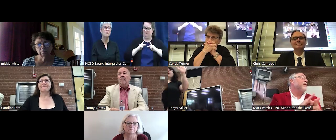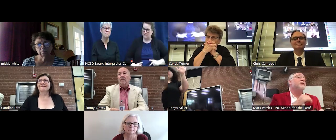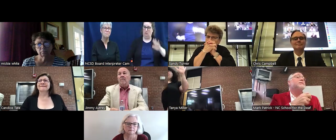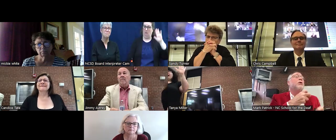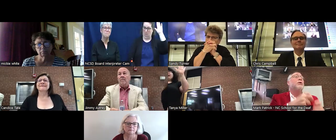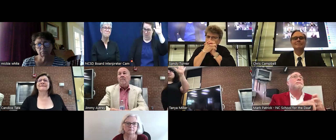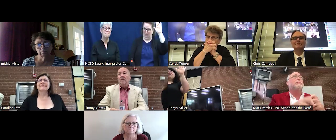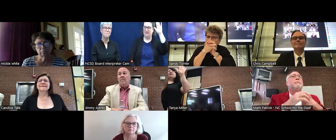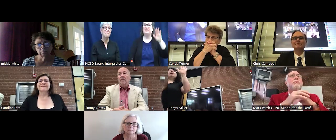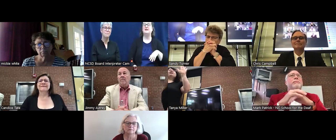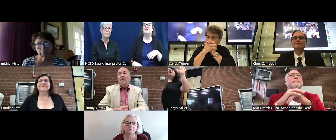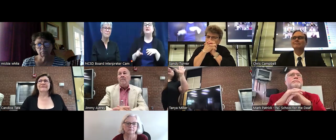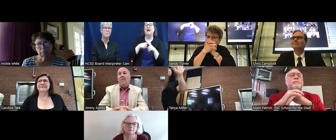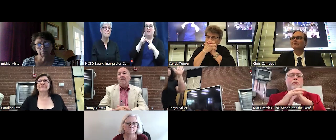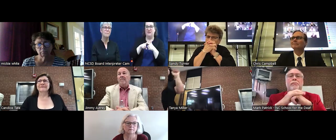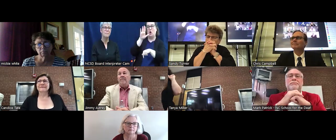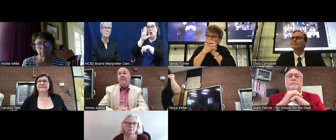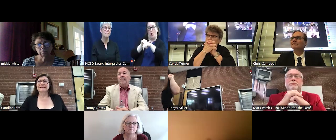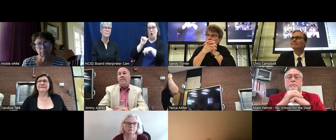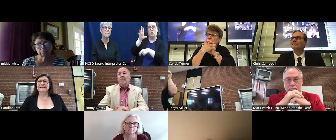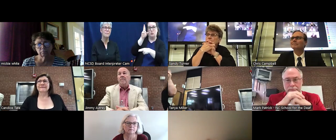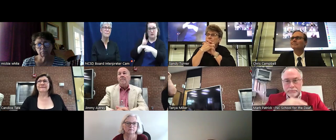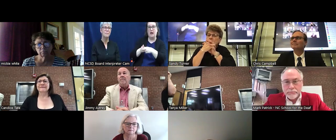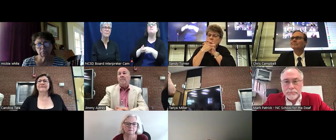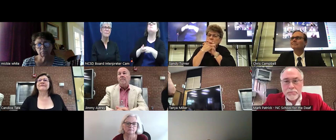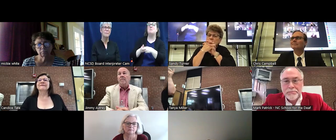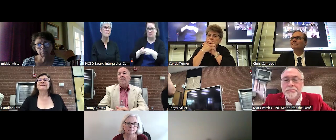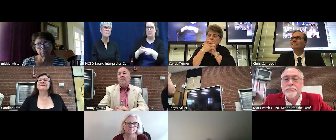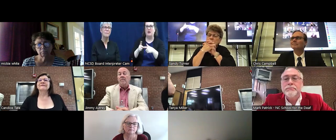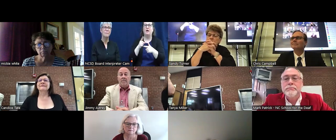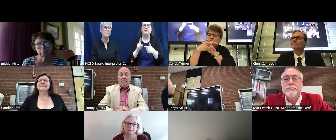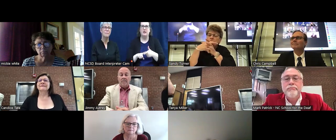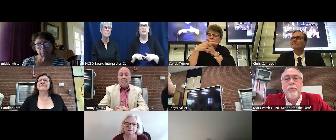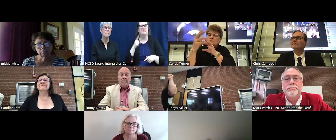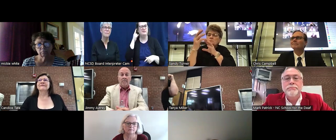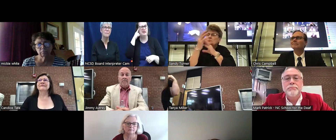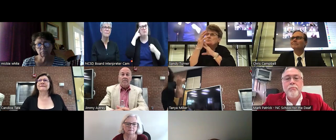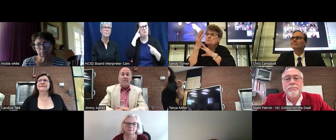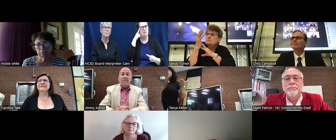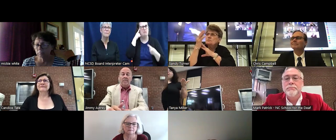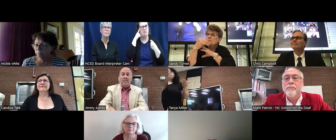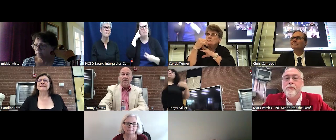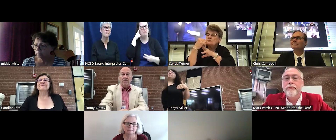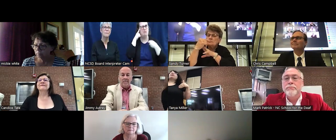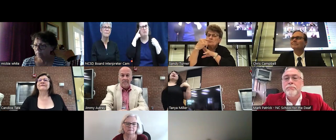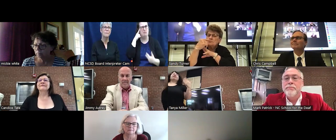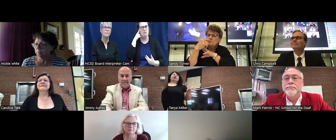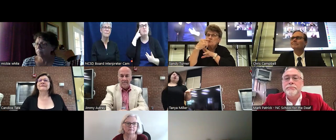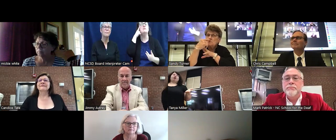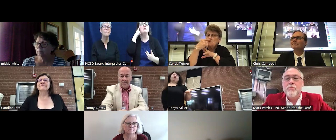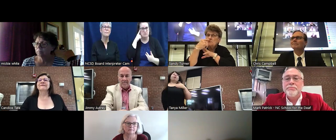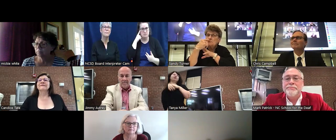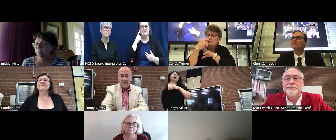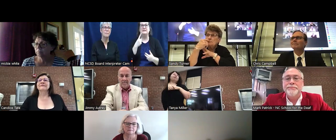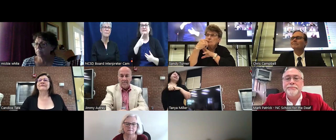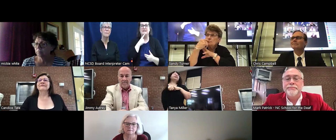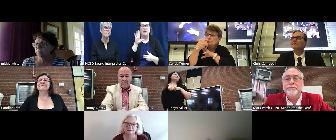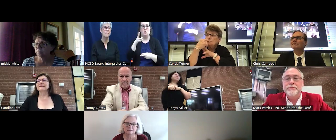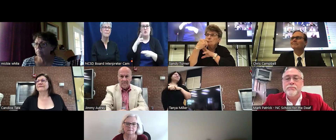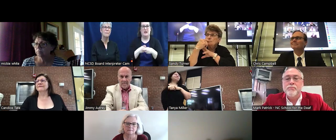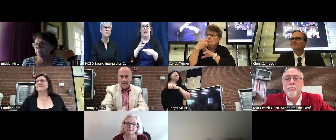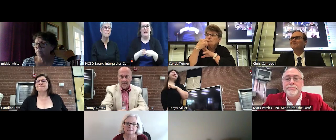you're recognized, pause for 3 seconds, just count to 3, say your name, and then go on with your